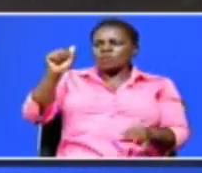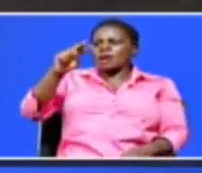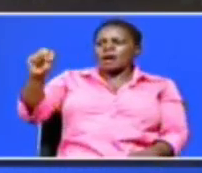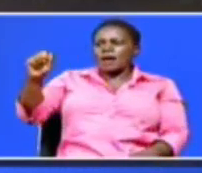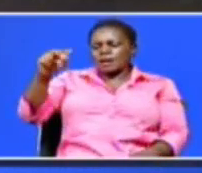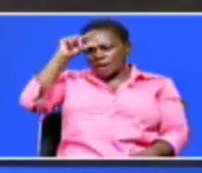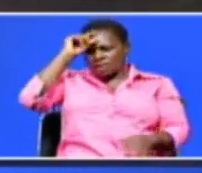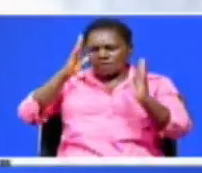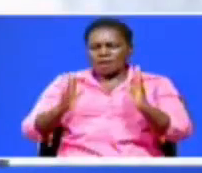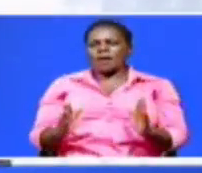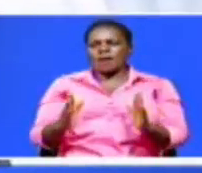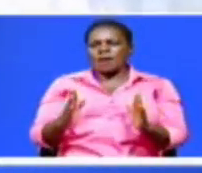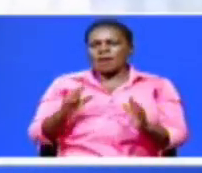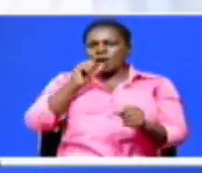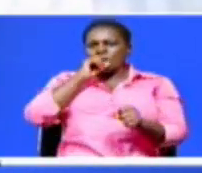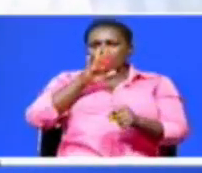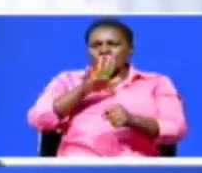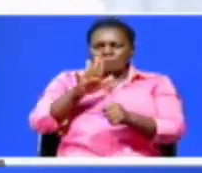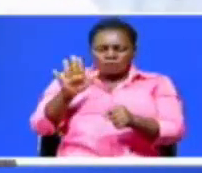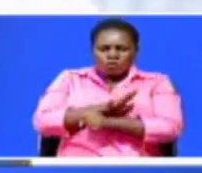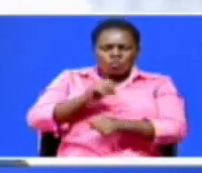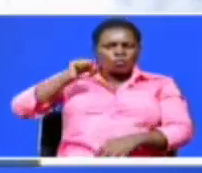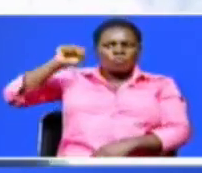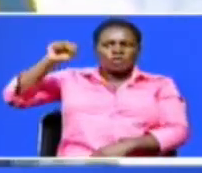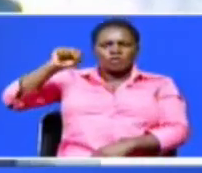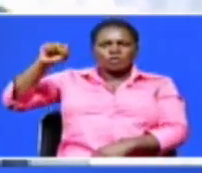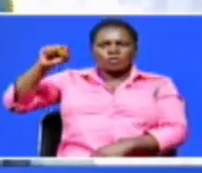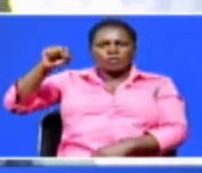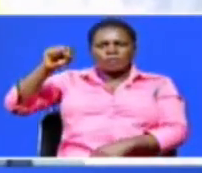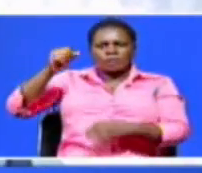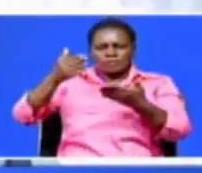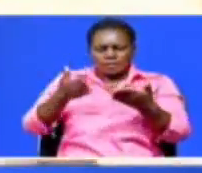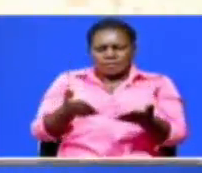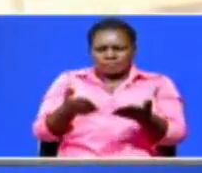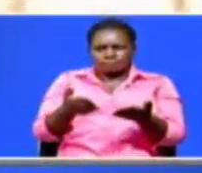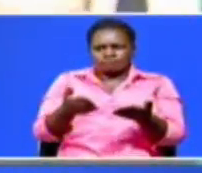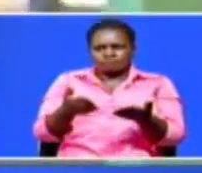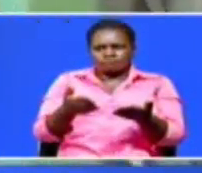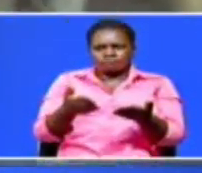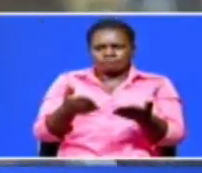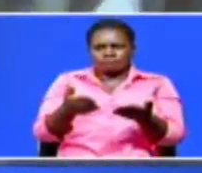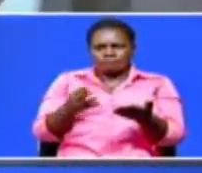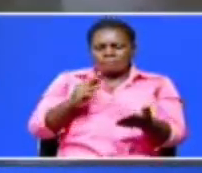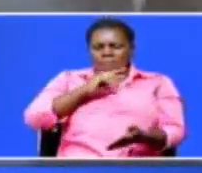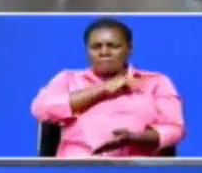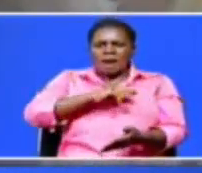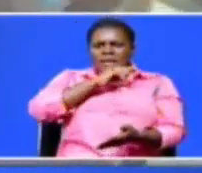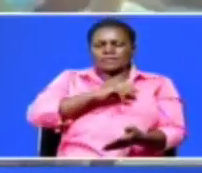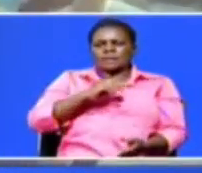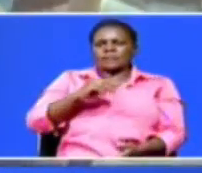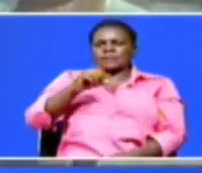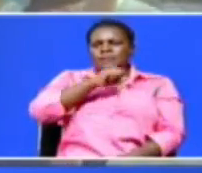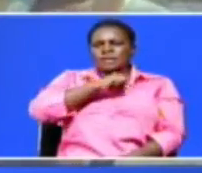Waiguru. The promise of a day full of political intrigues ending with her head rolling straight into the mercy of the Senate. We are